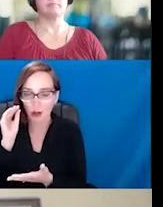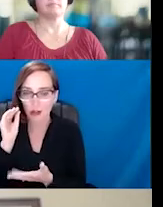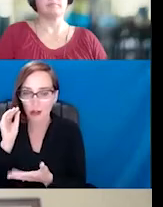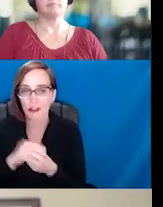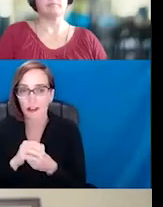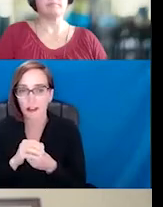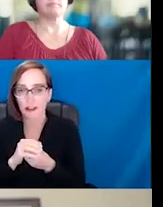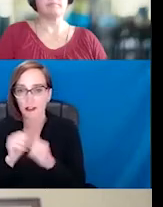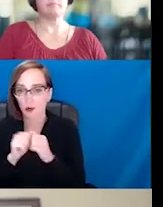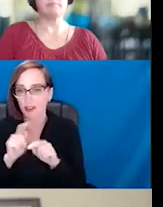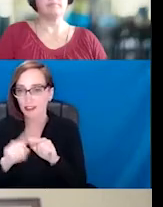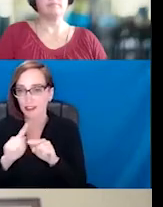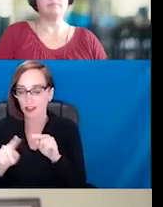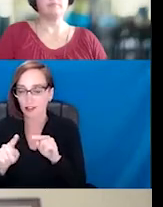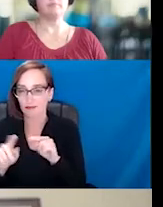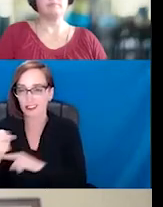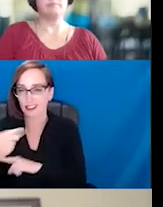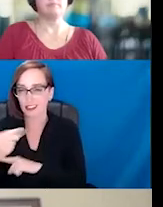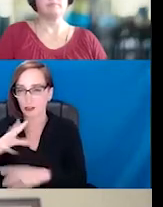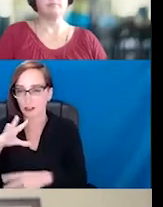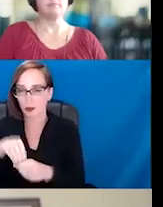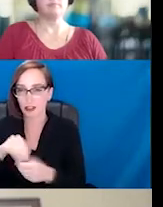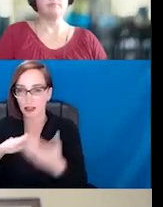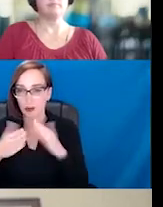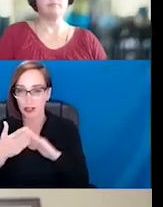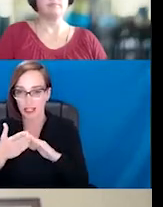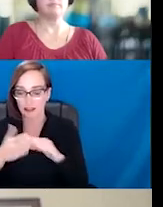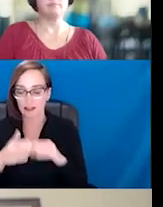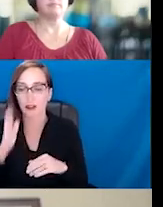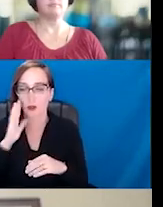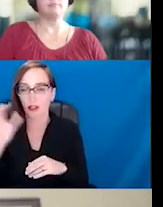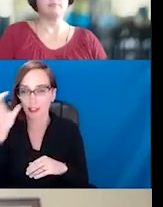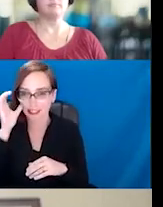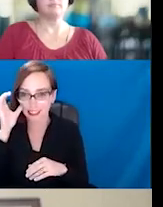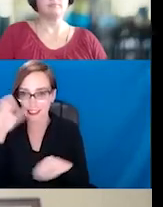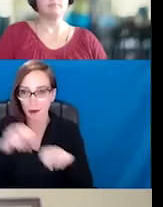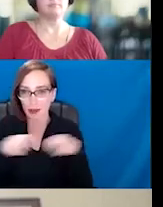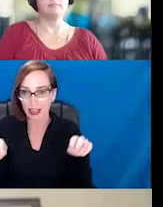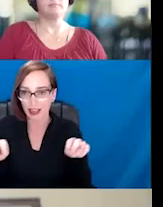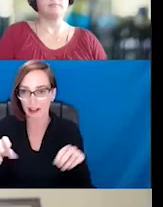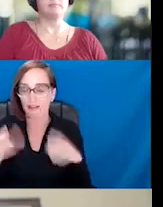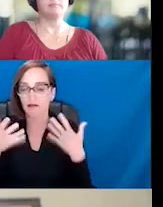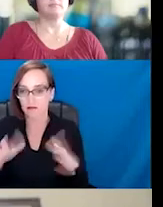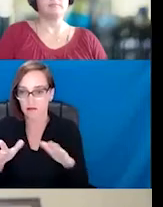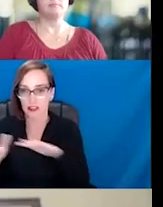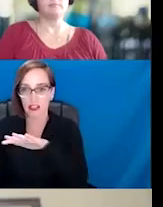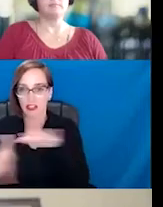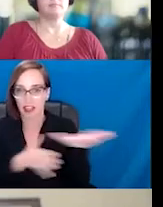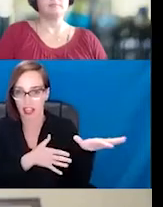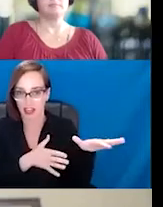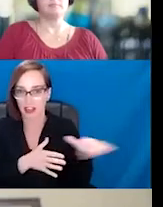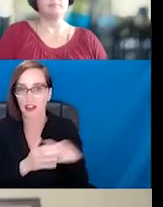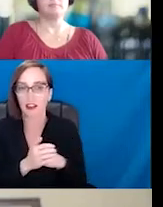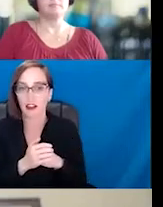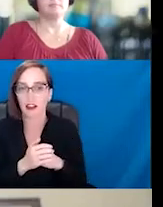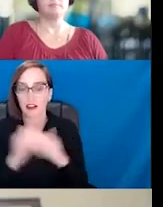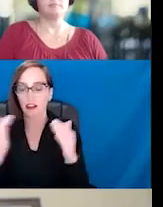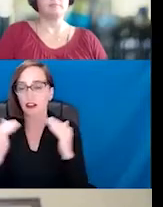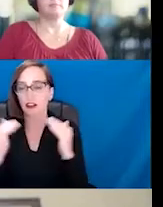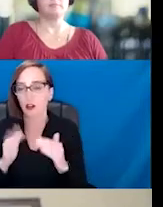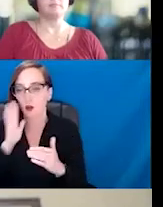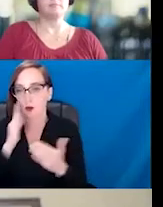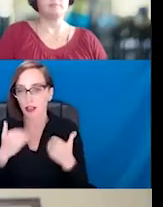folks in our community. So we'll have a panel. Then we're going to move actually right into some